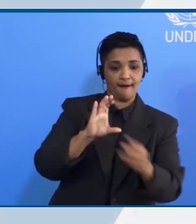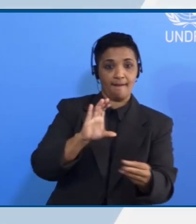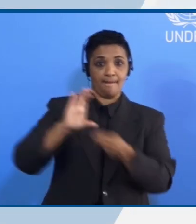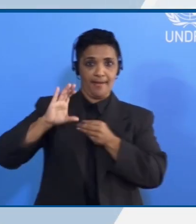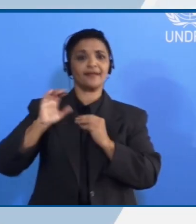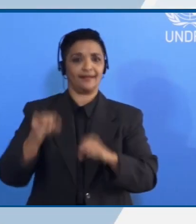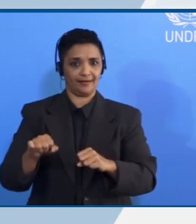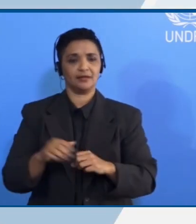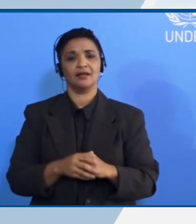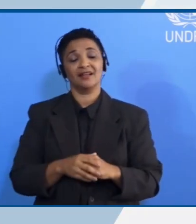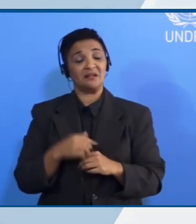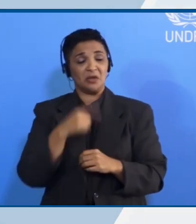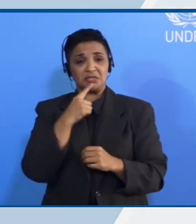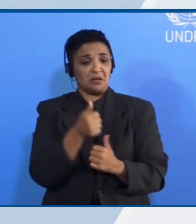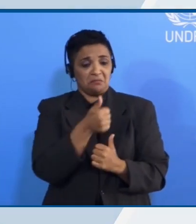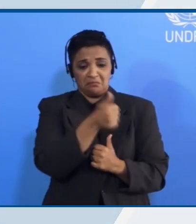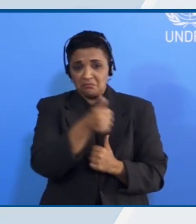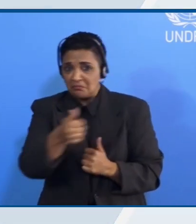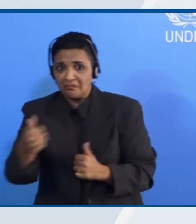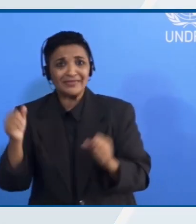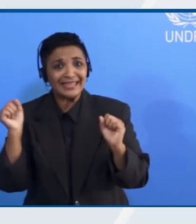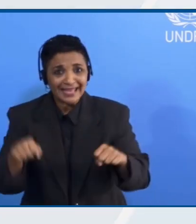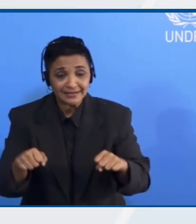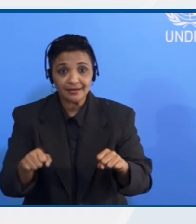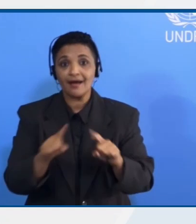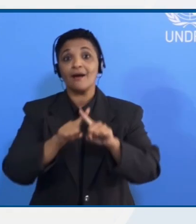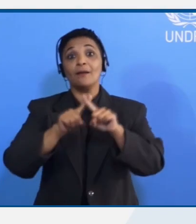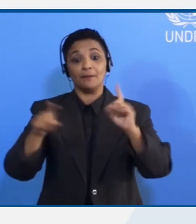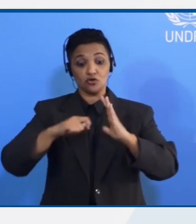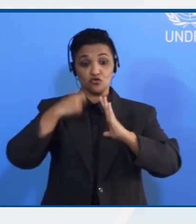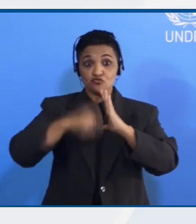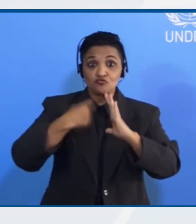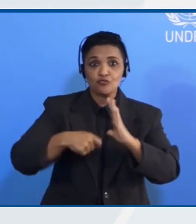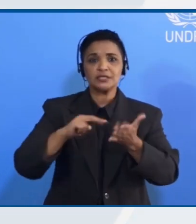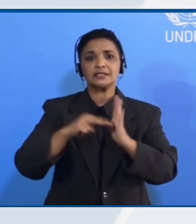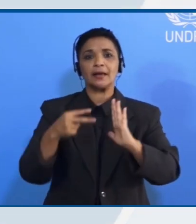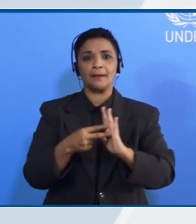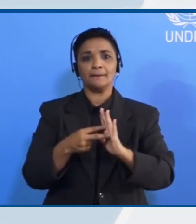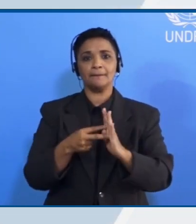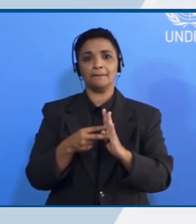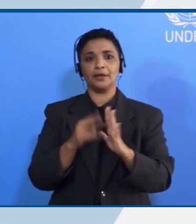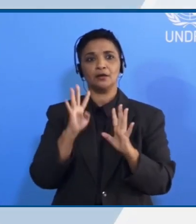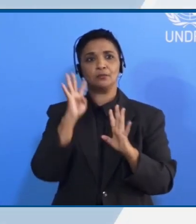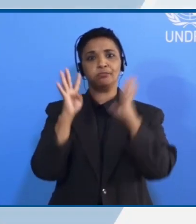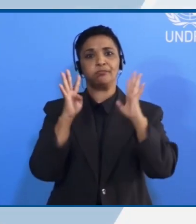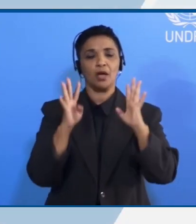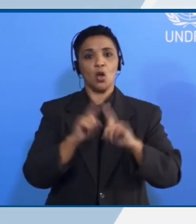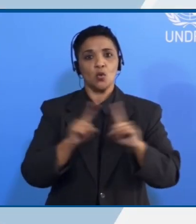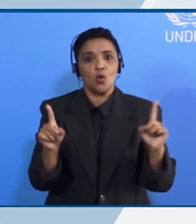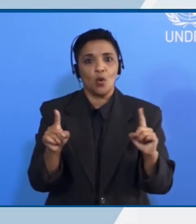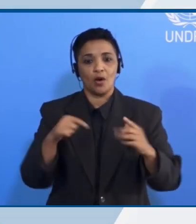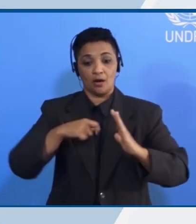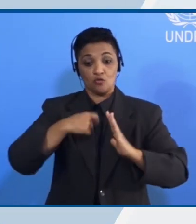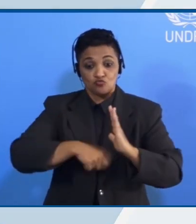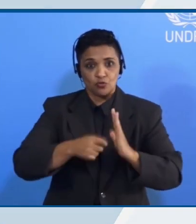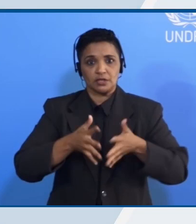say, great, but these interventions don't necessarily need to be innovative. At some point, these interventions